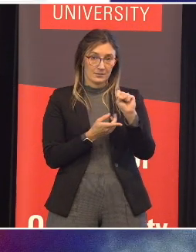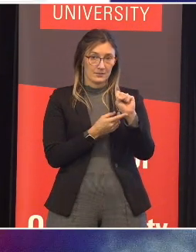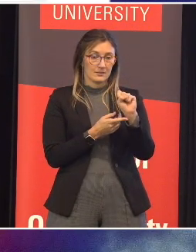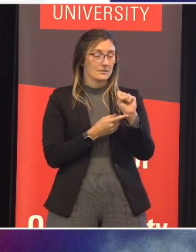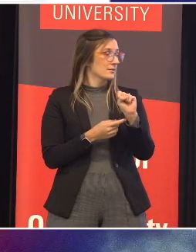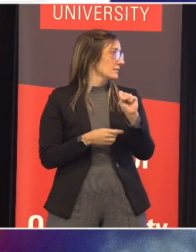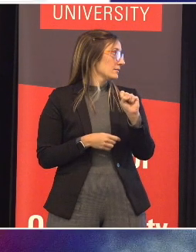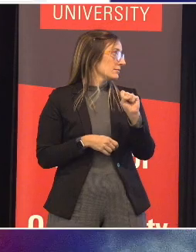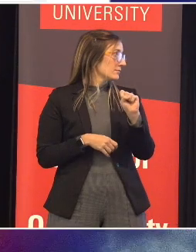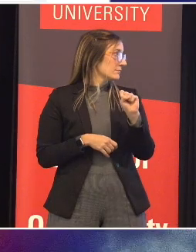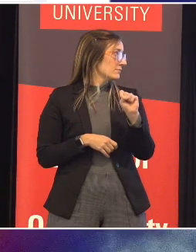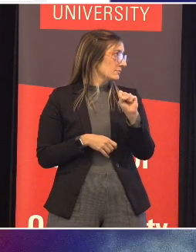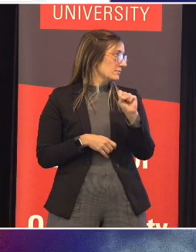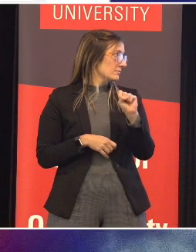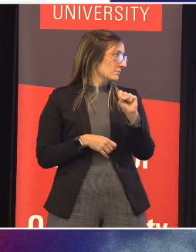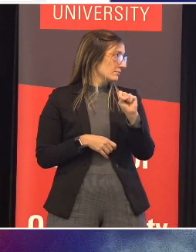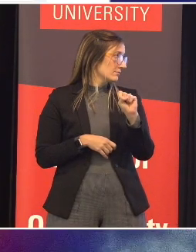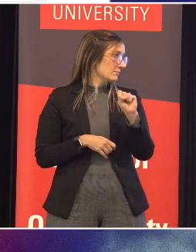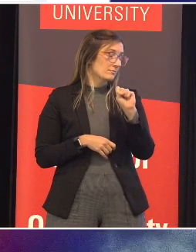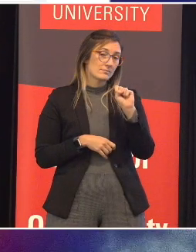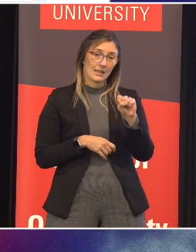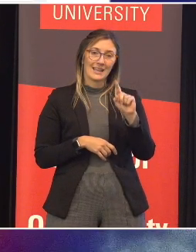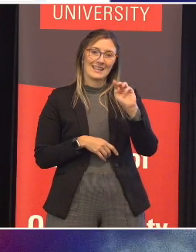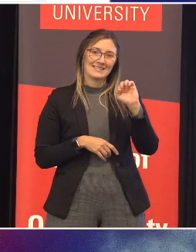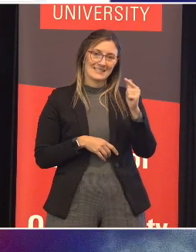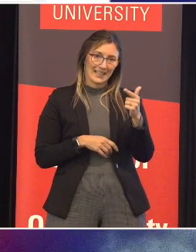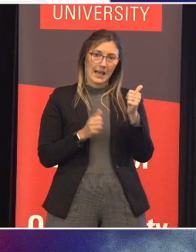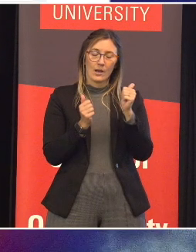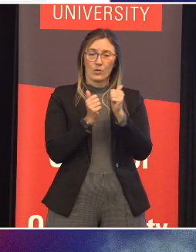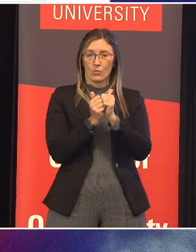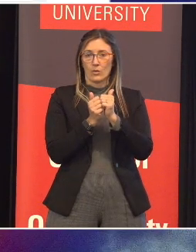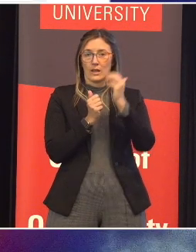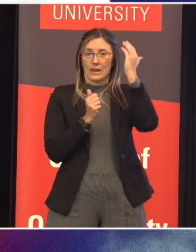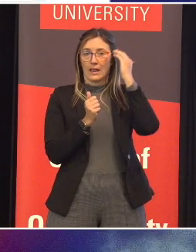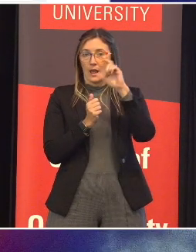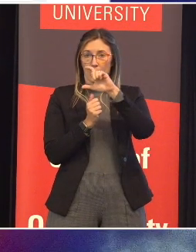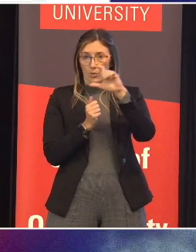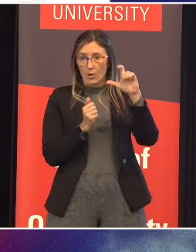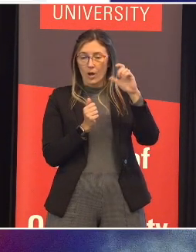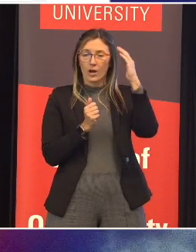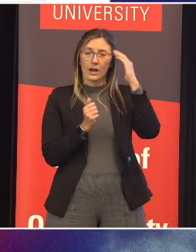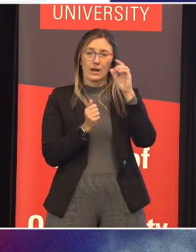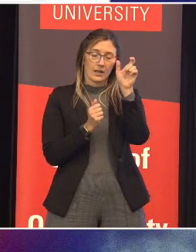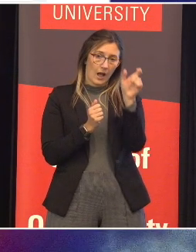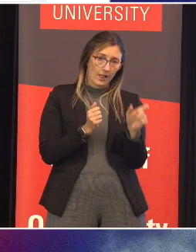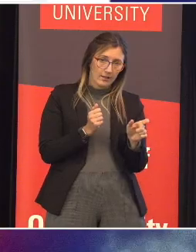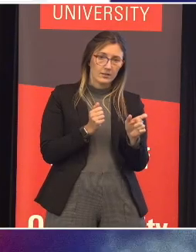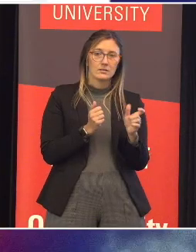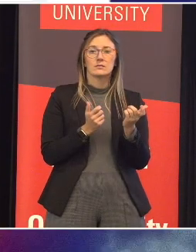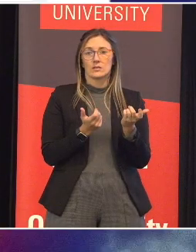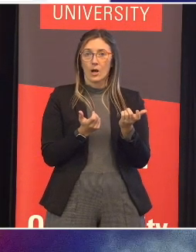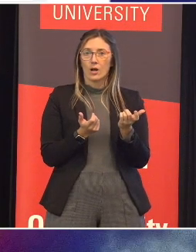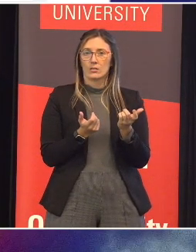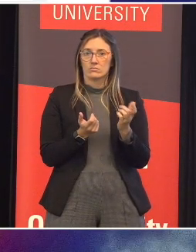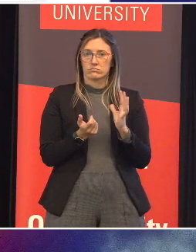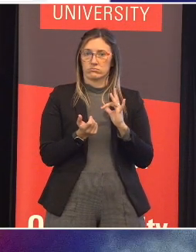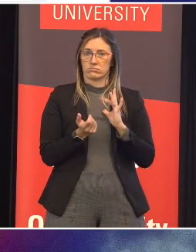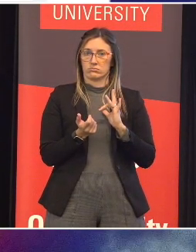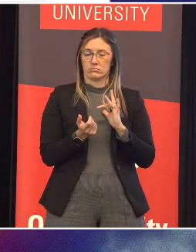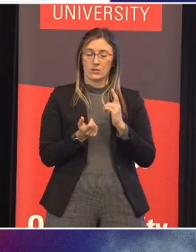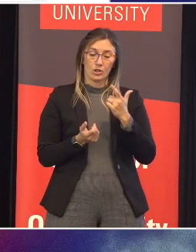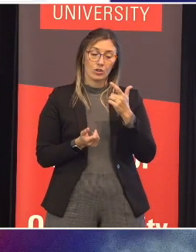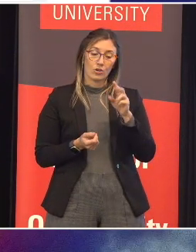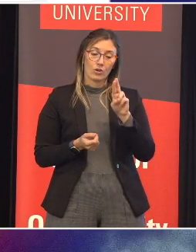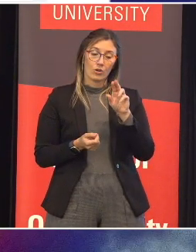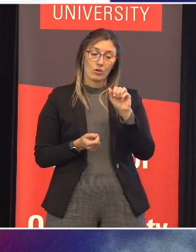you can tag the tables with headers, a header row, and a header column. So this is another really great thing where Grackle